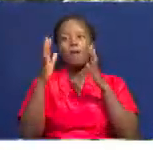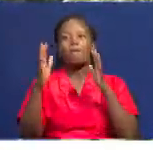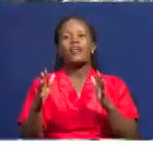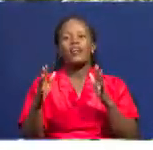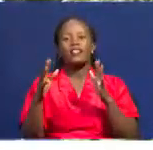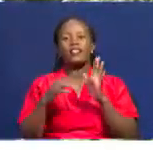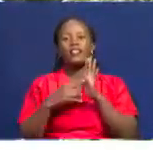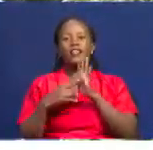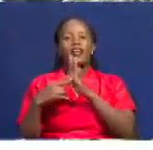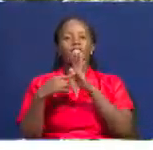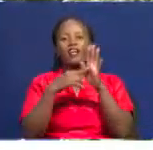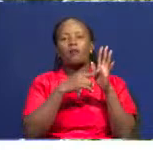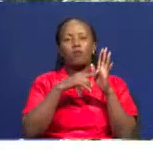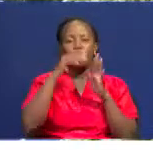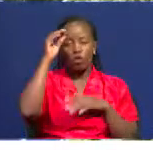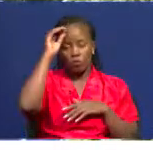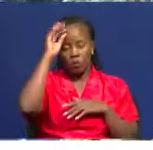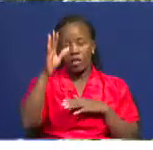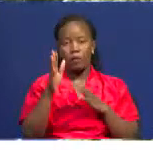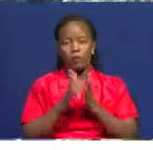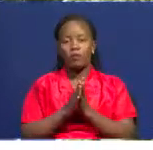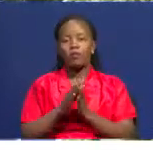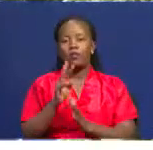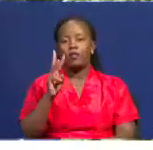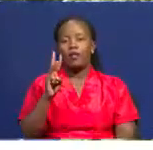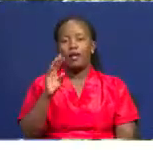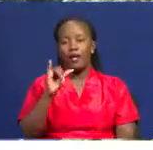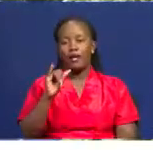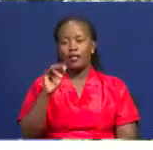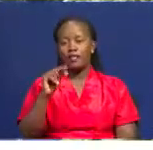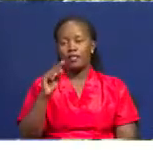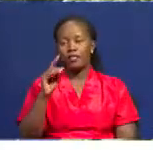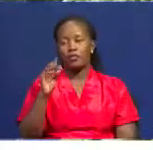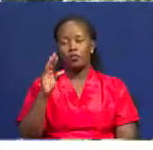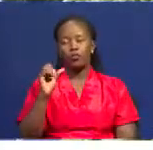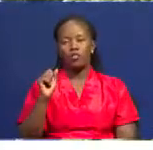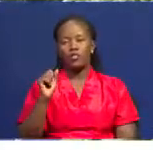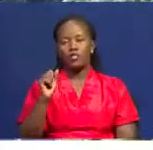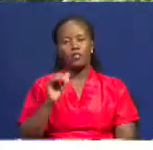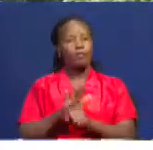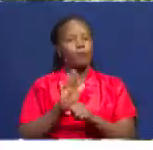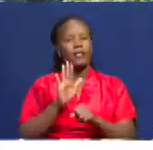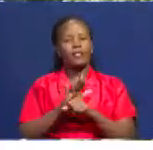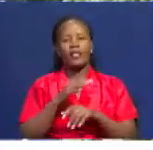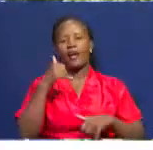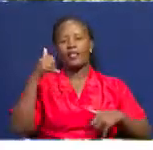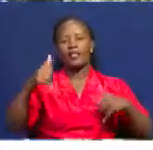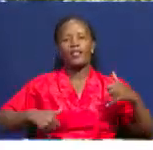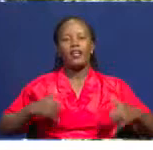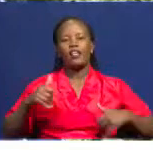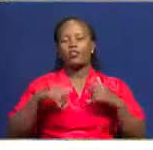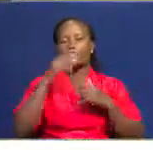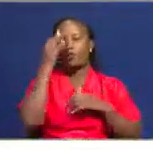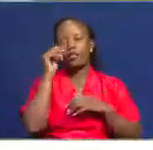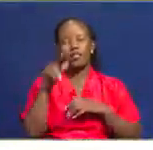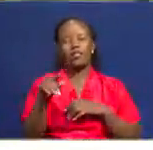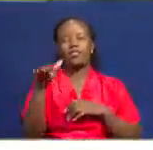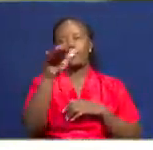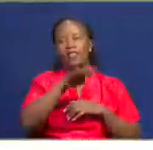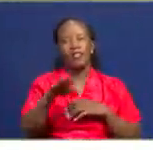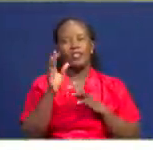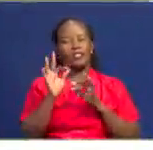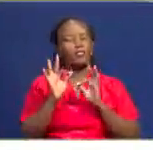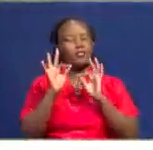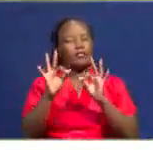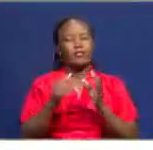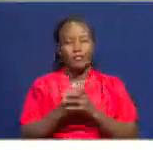Club na Witsa na Mudhaiga Golf Club, wanafurahia hiki kiwanja sababu ni iko gumu zaidi. In addition,